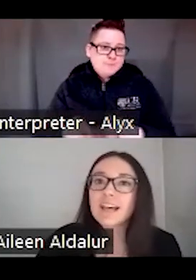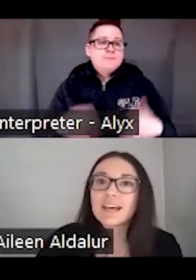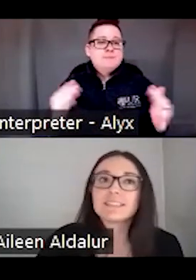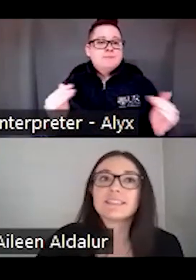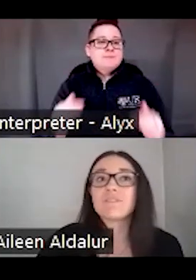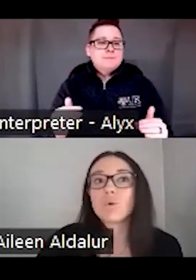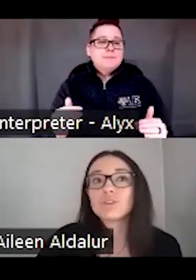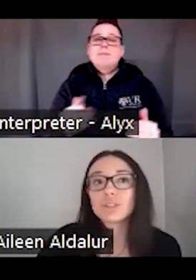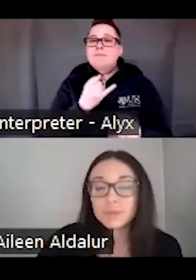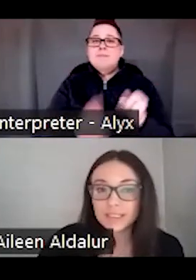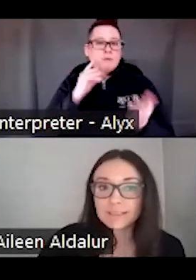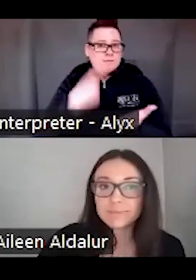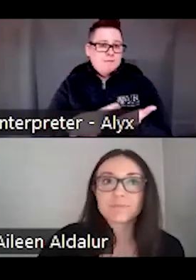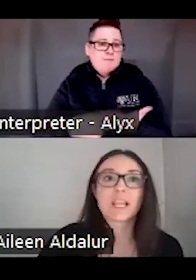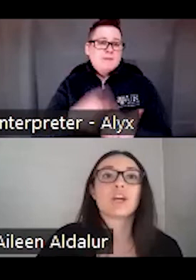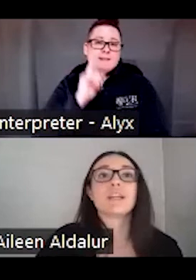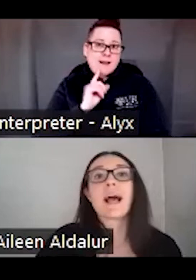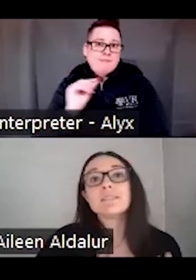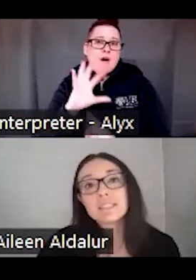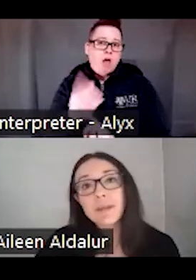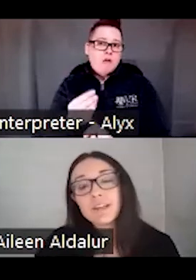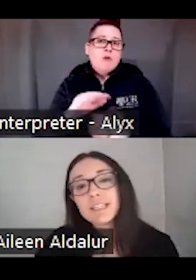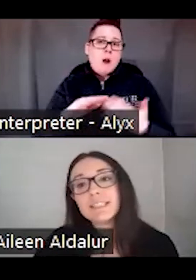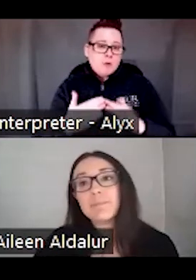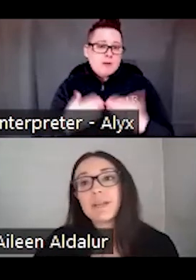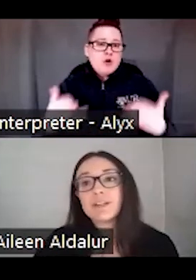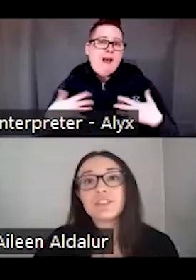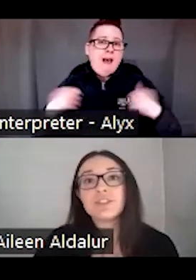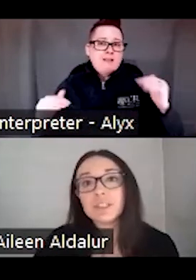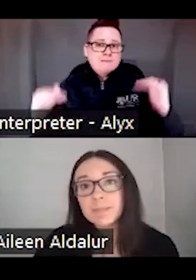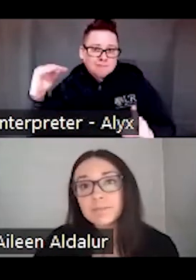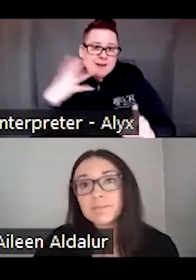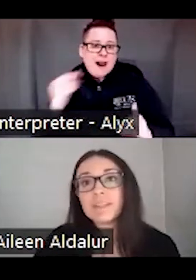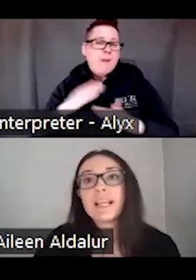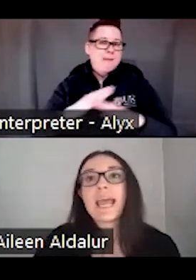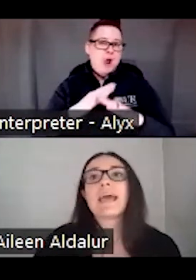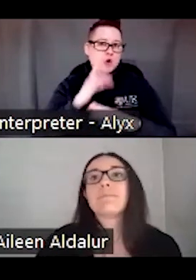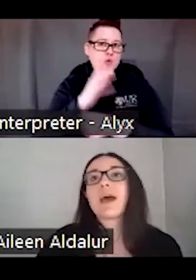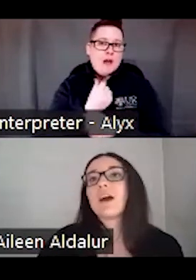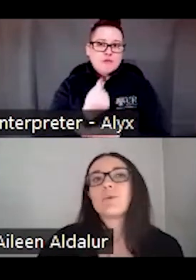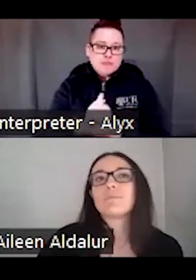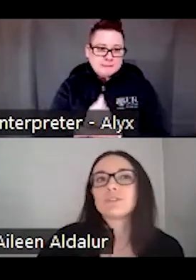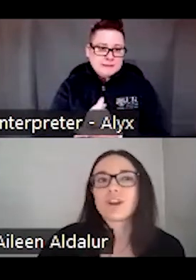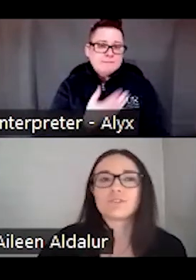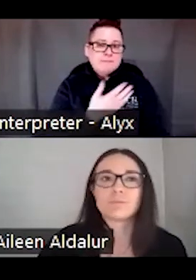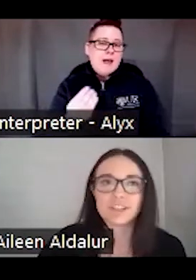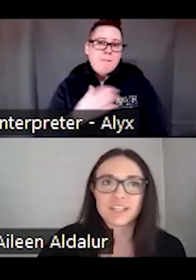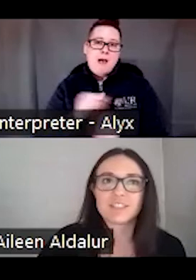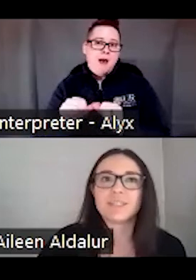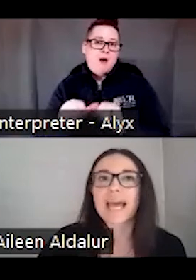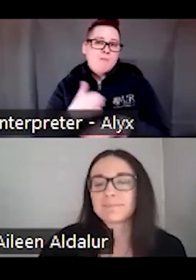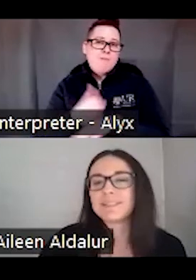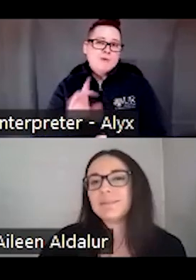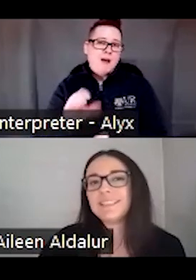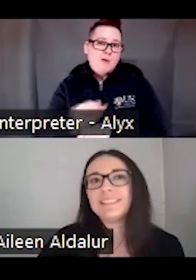I will discuss the deaf cultural community, current health disparities and barriers to treatment, and my ongoing postdoctoral